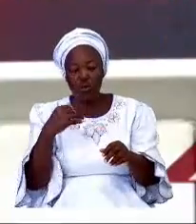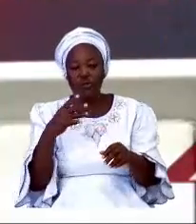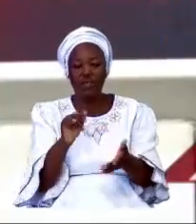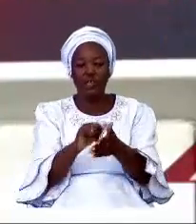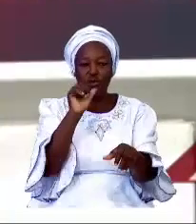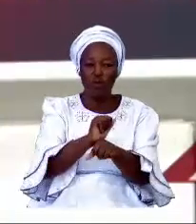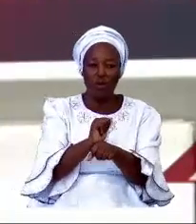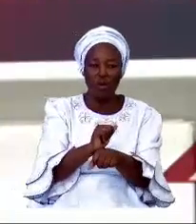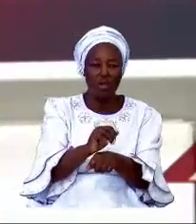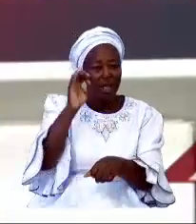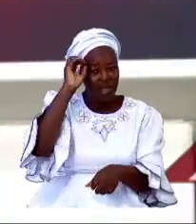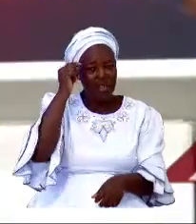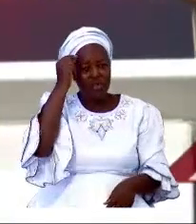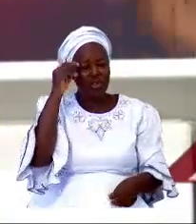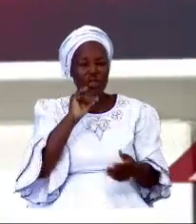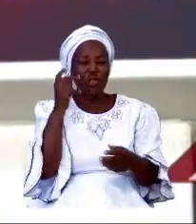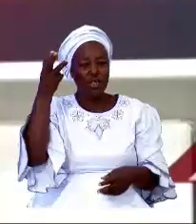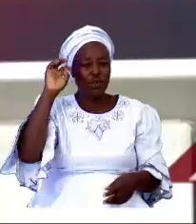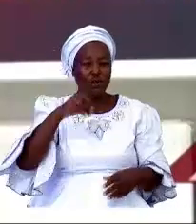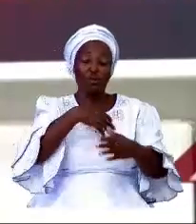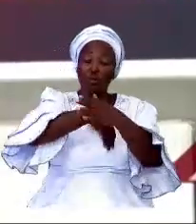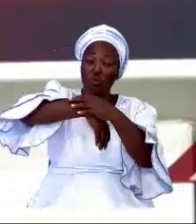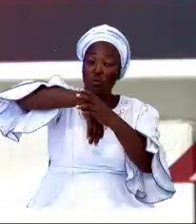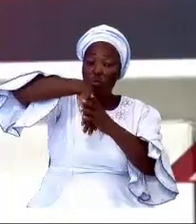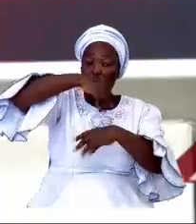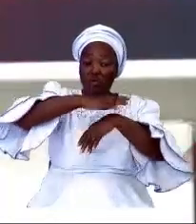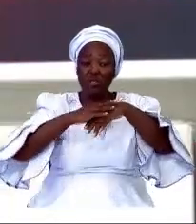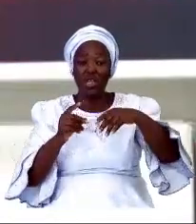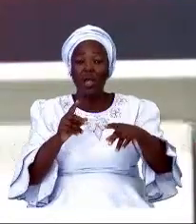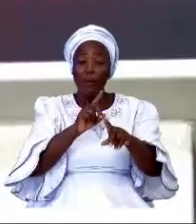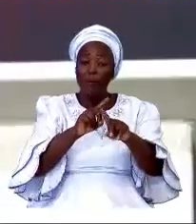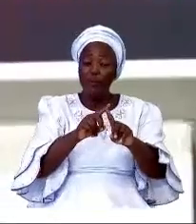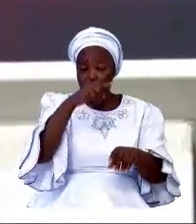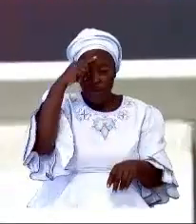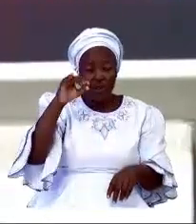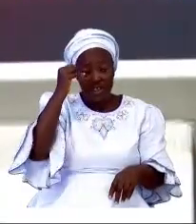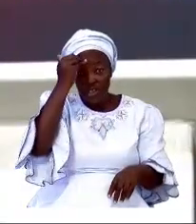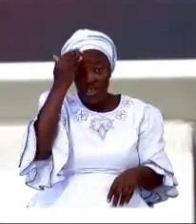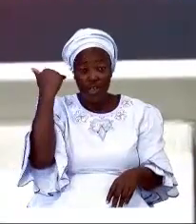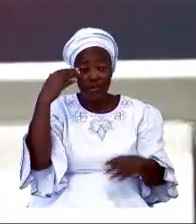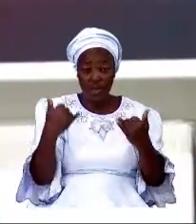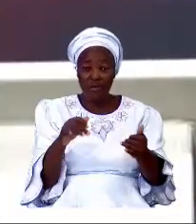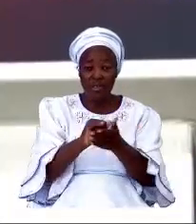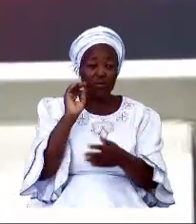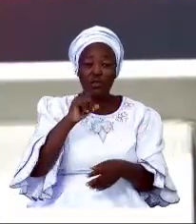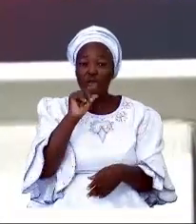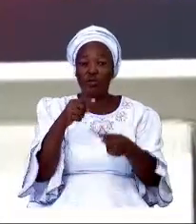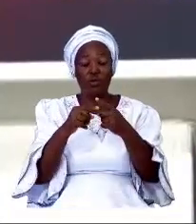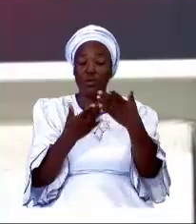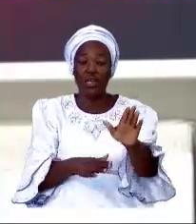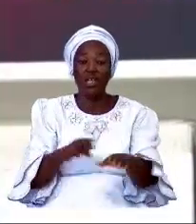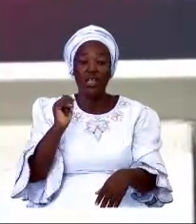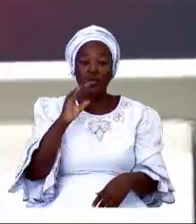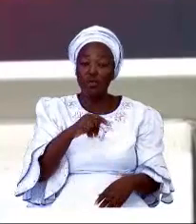in Elisha. They talked. He was at ease. He knew now he was not going